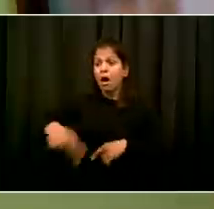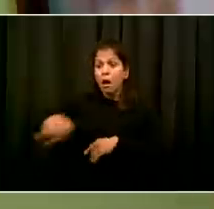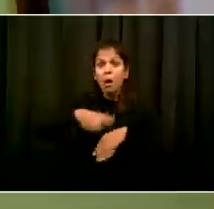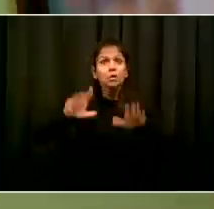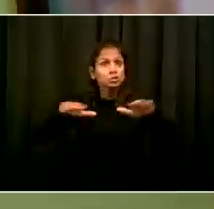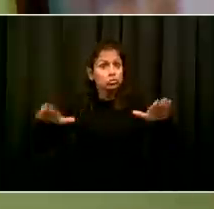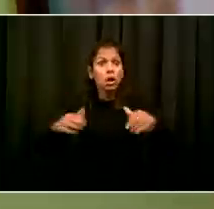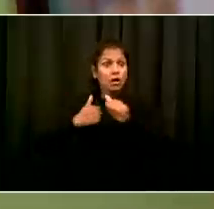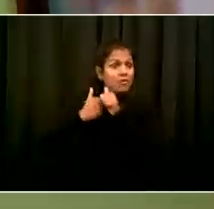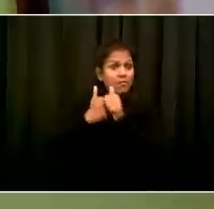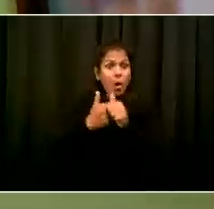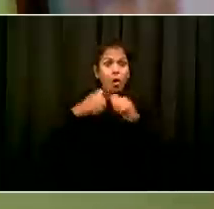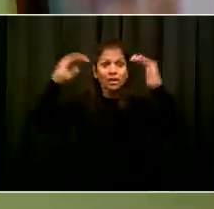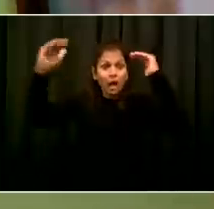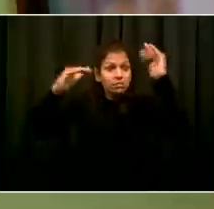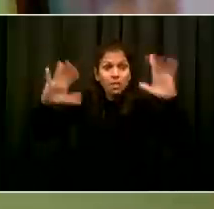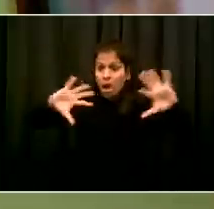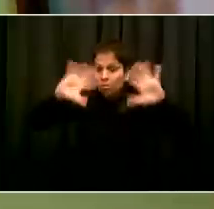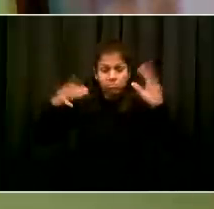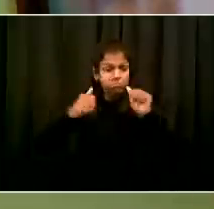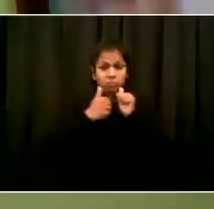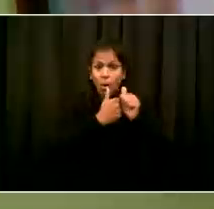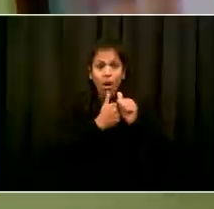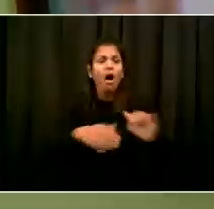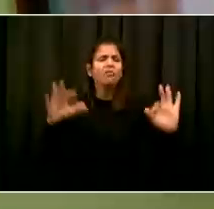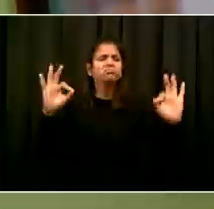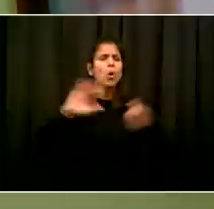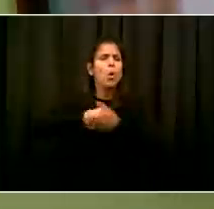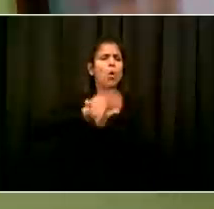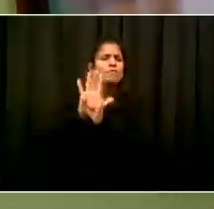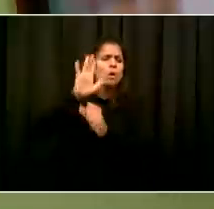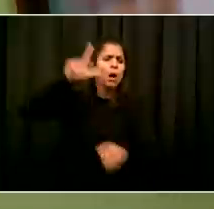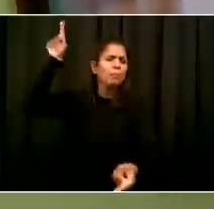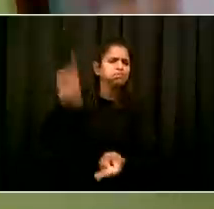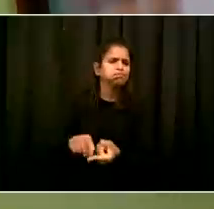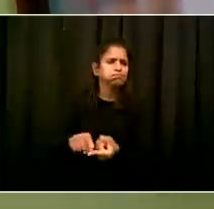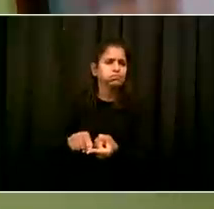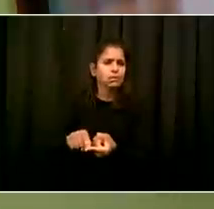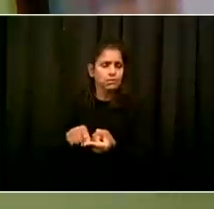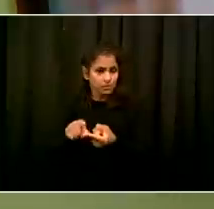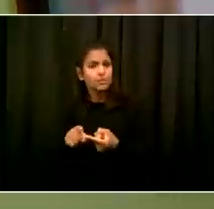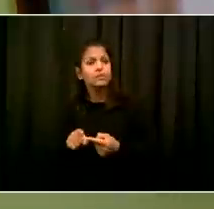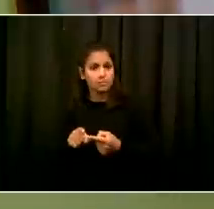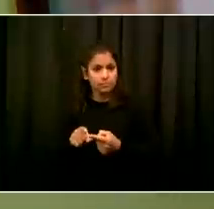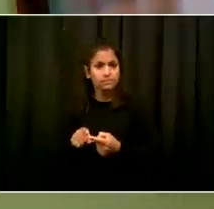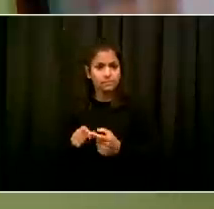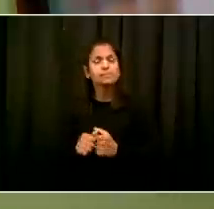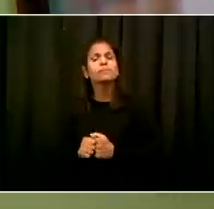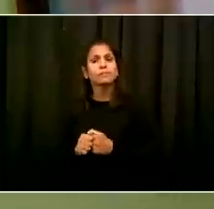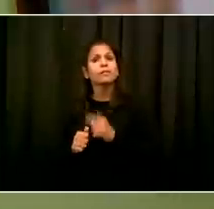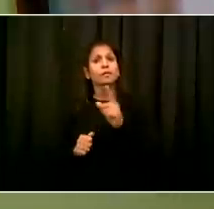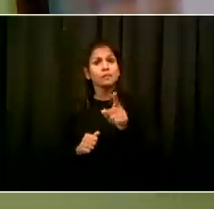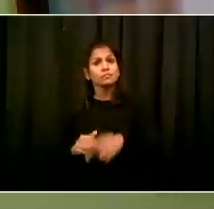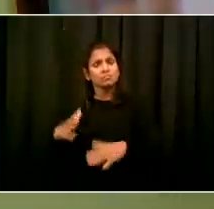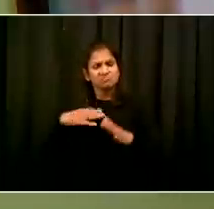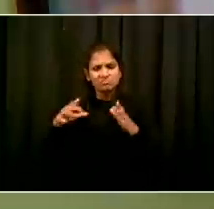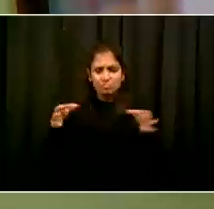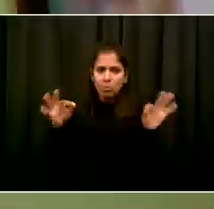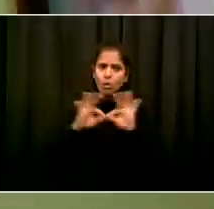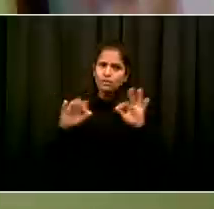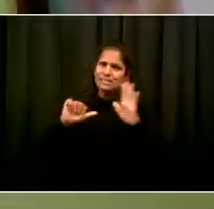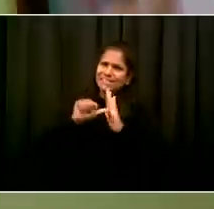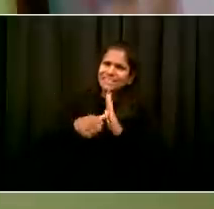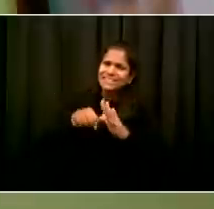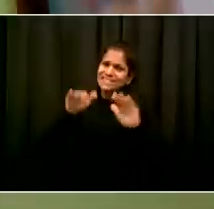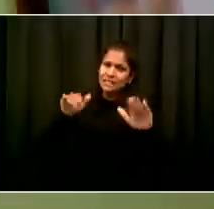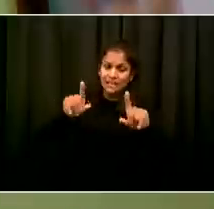I know an issue that keeps coming up also is about testing. You know, I'm a real zealot when it comes to testing because I think it's absolutely critical to